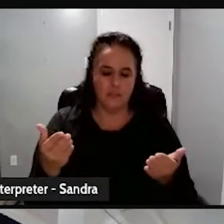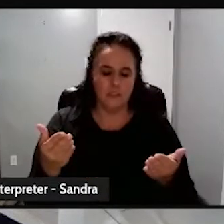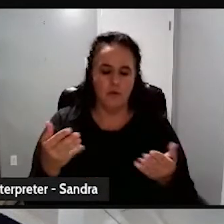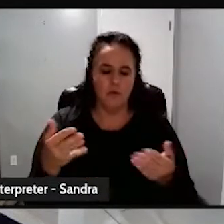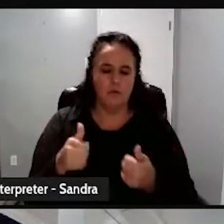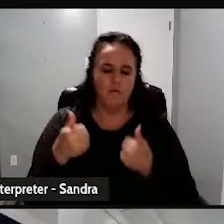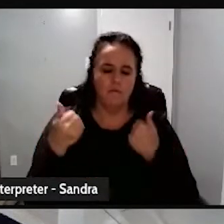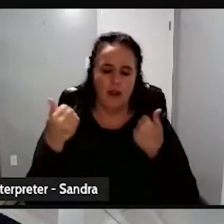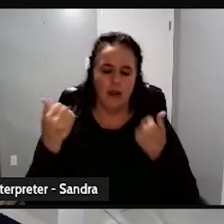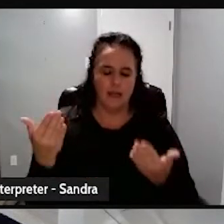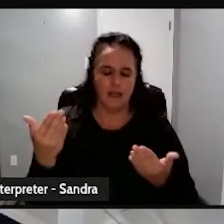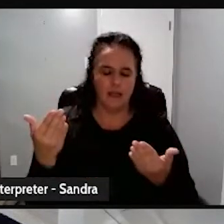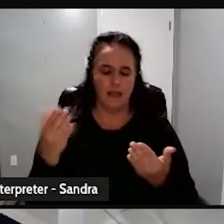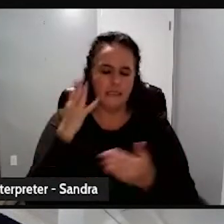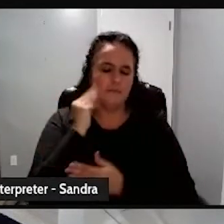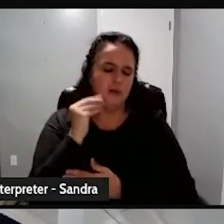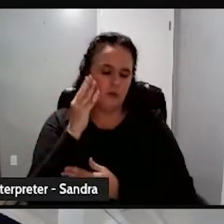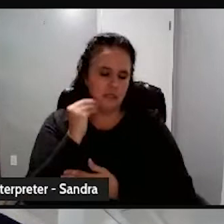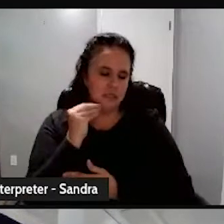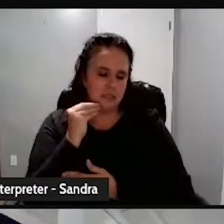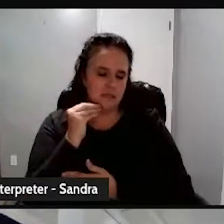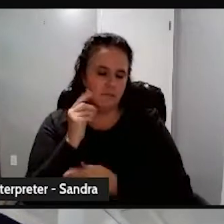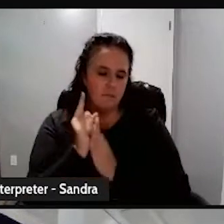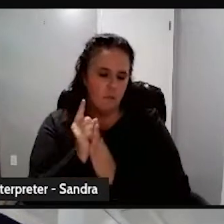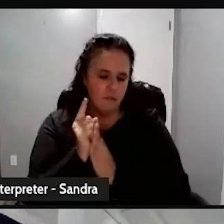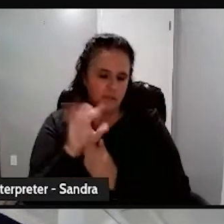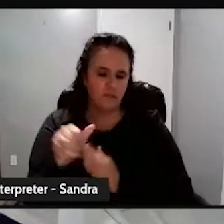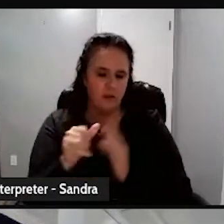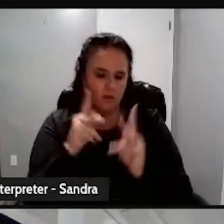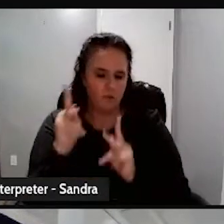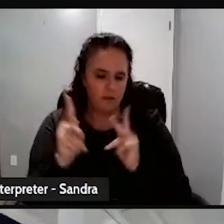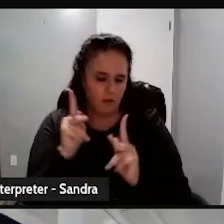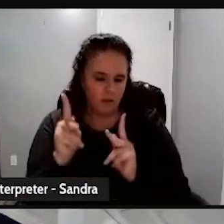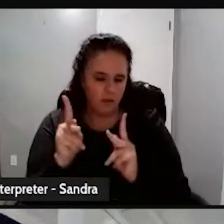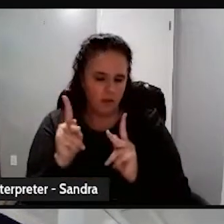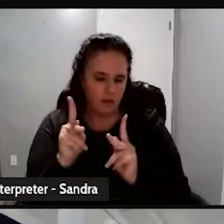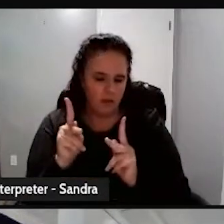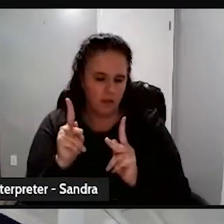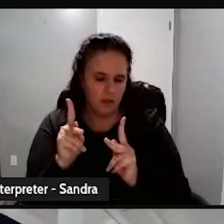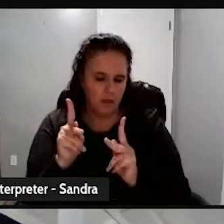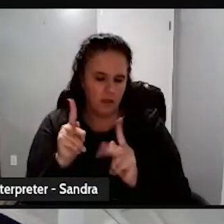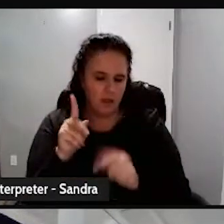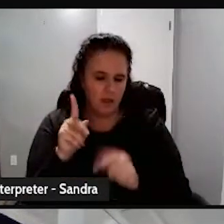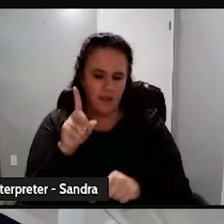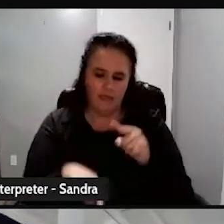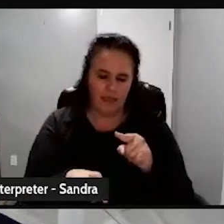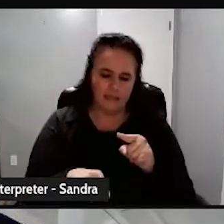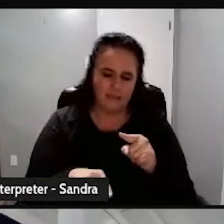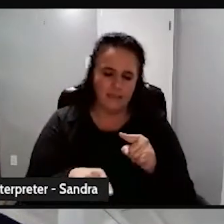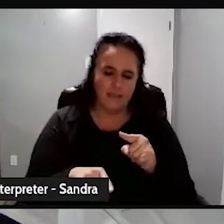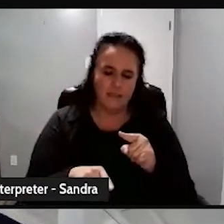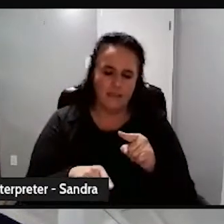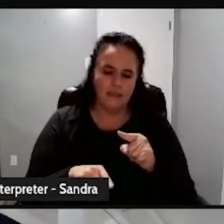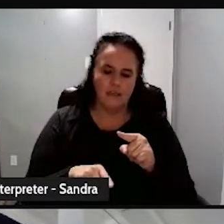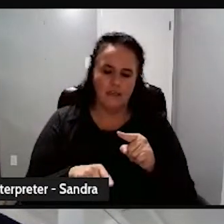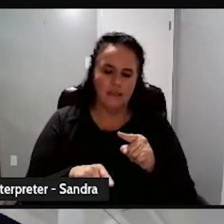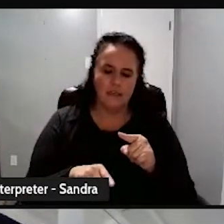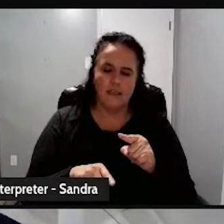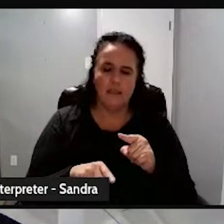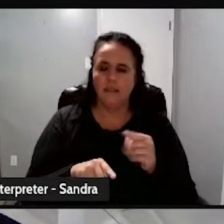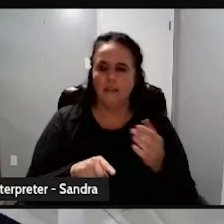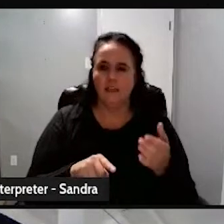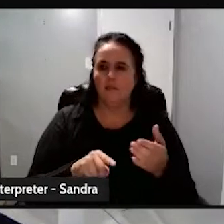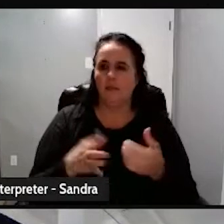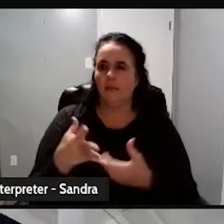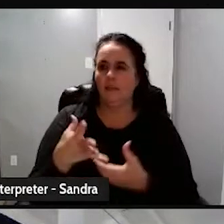providing experiential moments for other people that cannot be captured over time. They're one-off. The performances